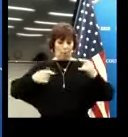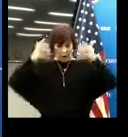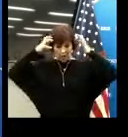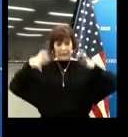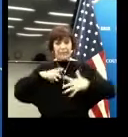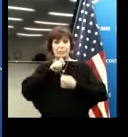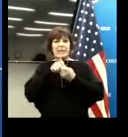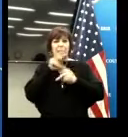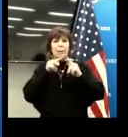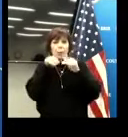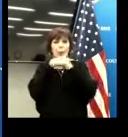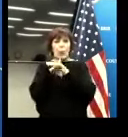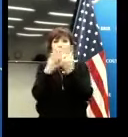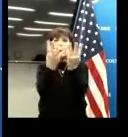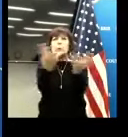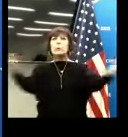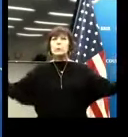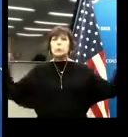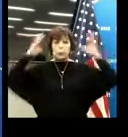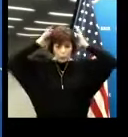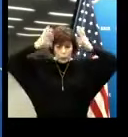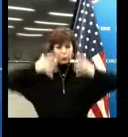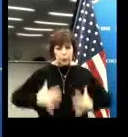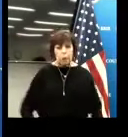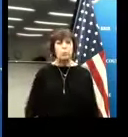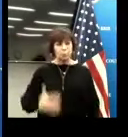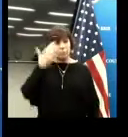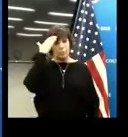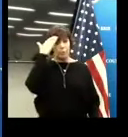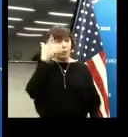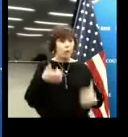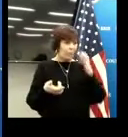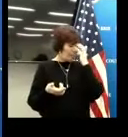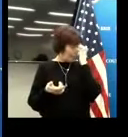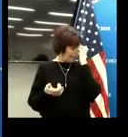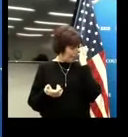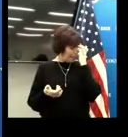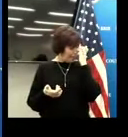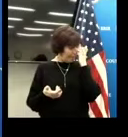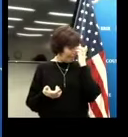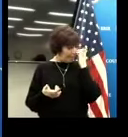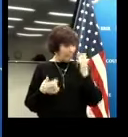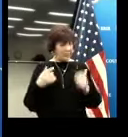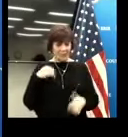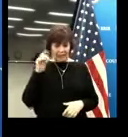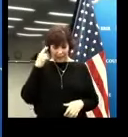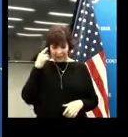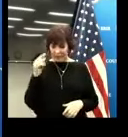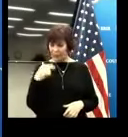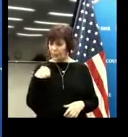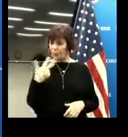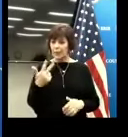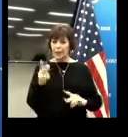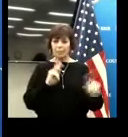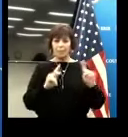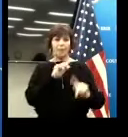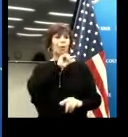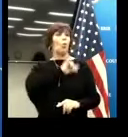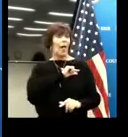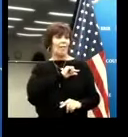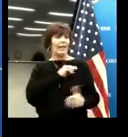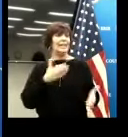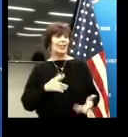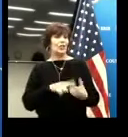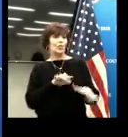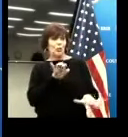can go in it. They have to wear the full body suit. They look like they're astronauts walking in. I think there's only 3 people who are actually qualified in Erie County to do